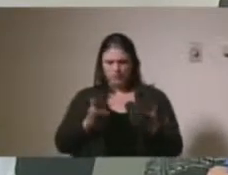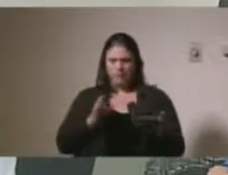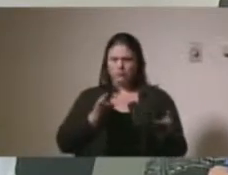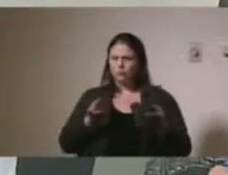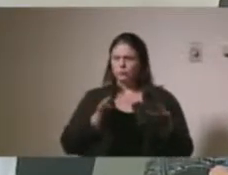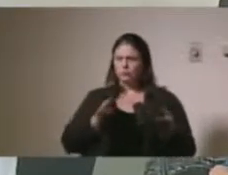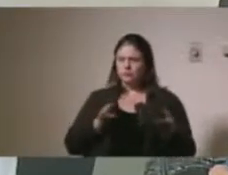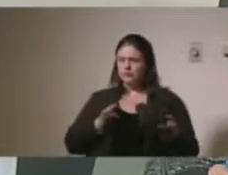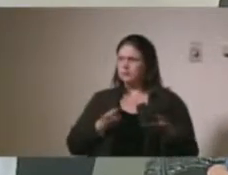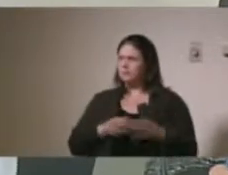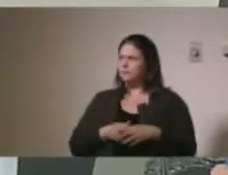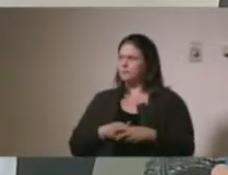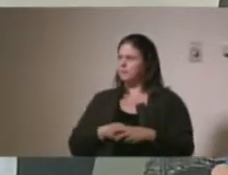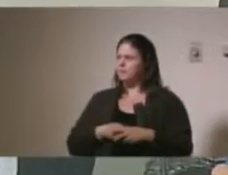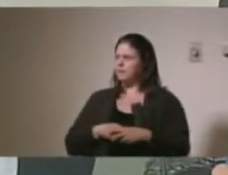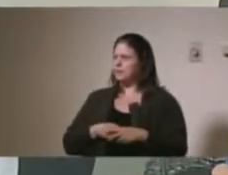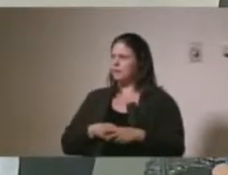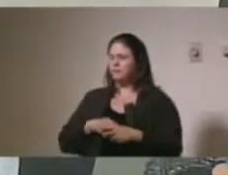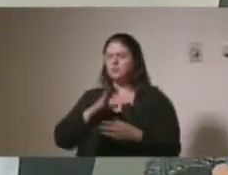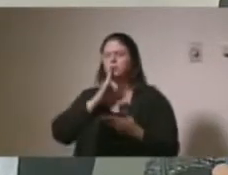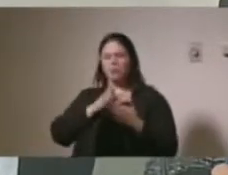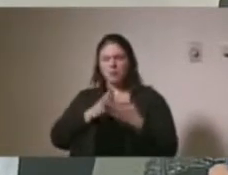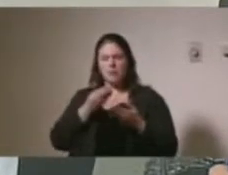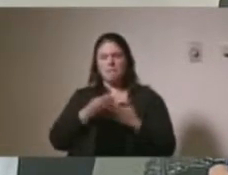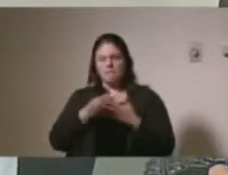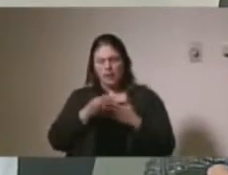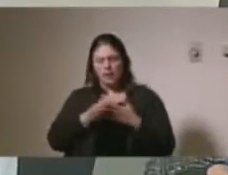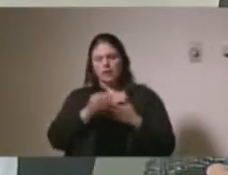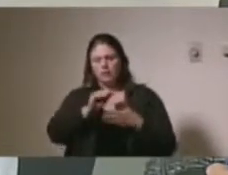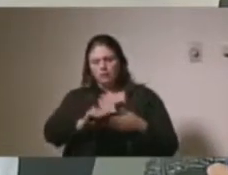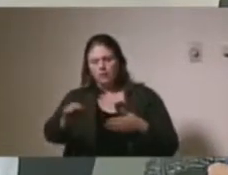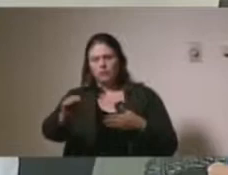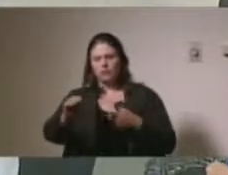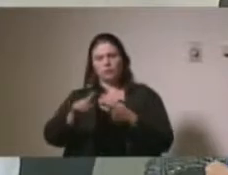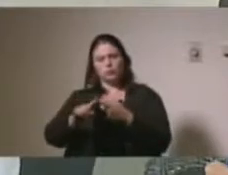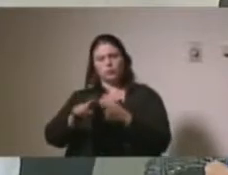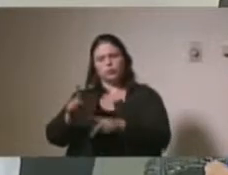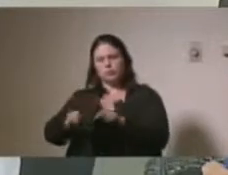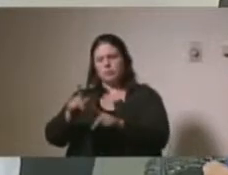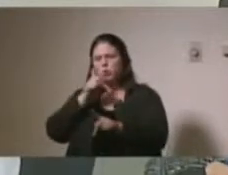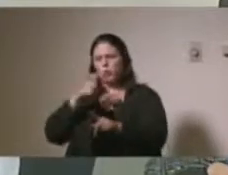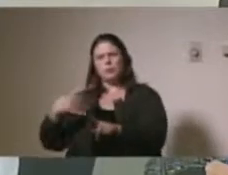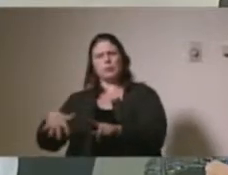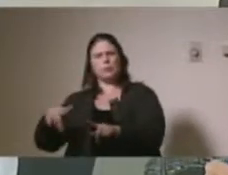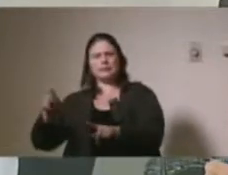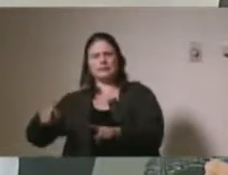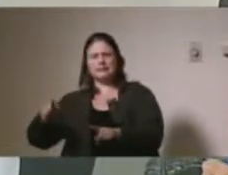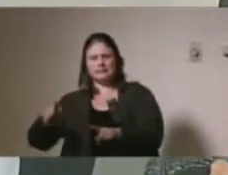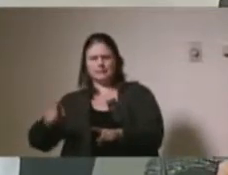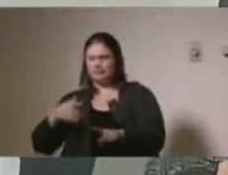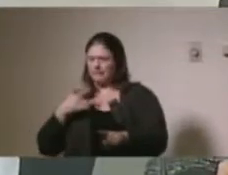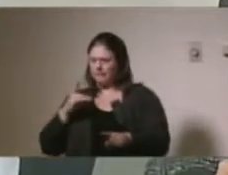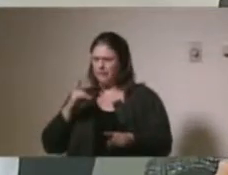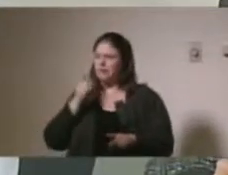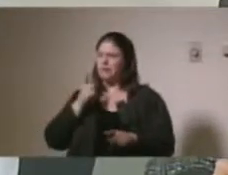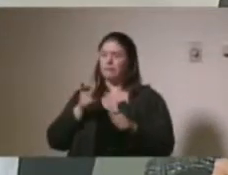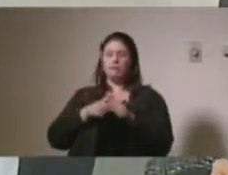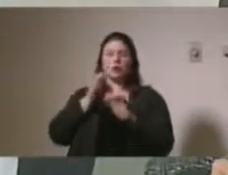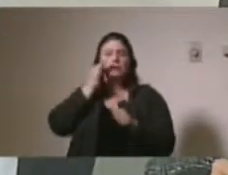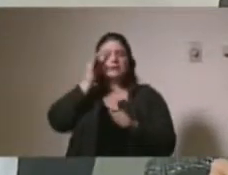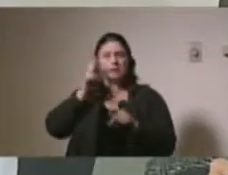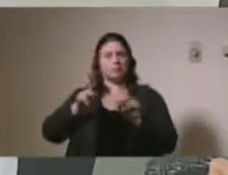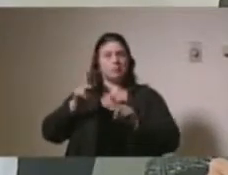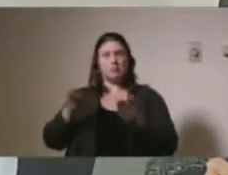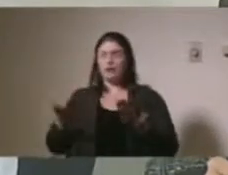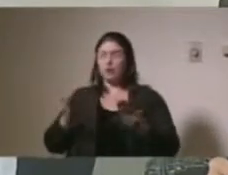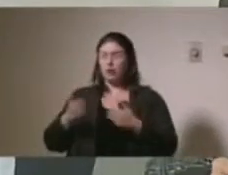talking about putting money back into the people that need it most. And I think that the First Nations in this country really need